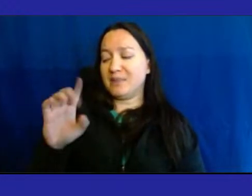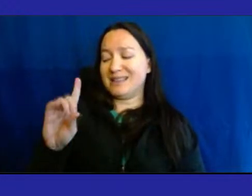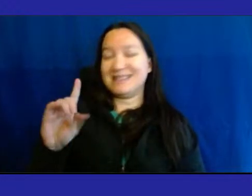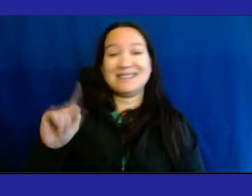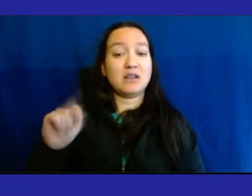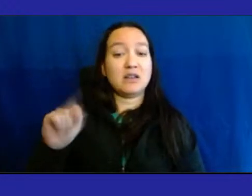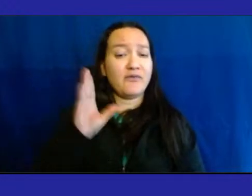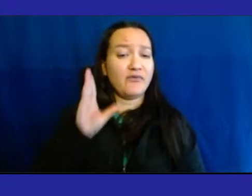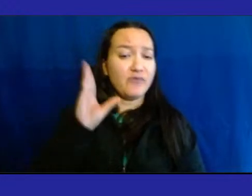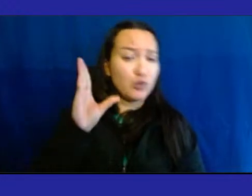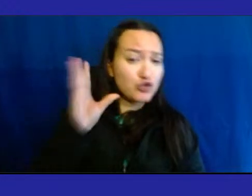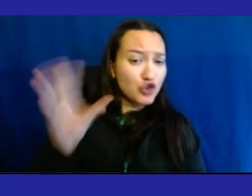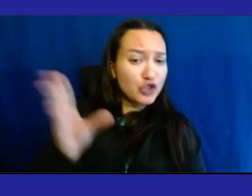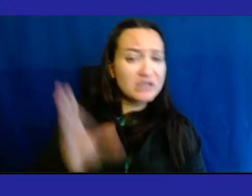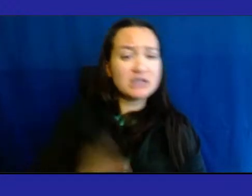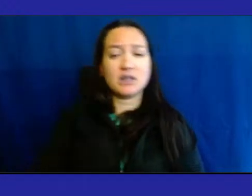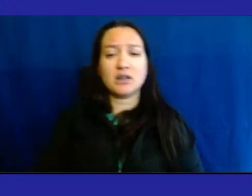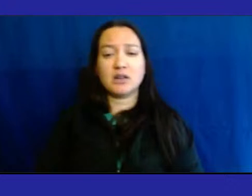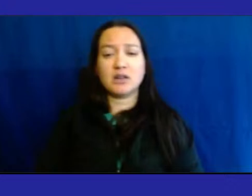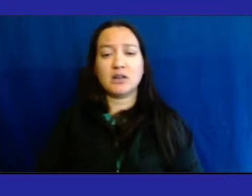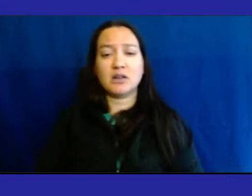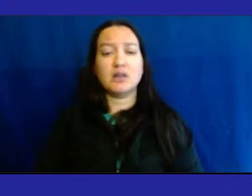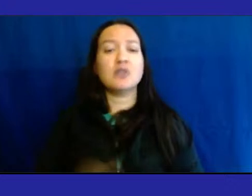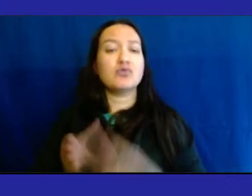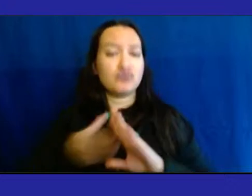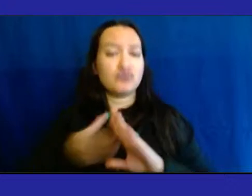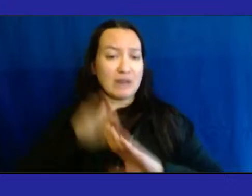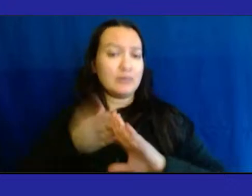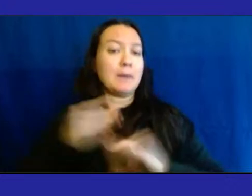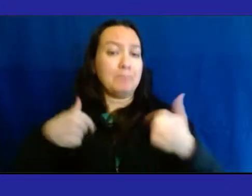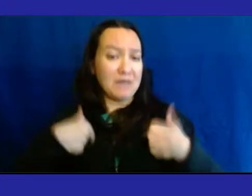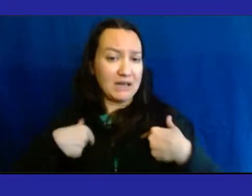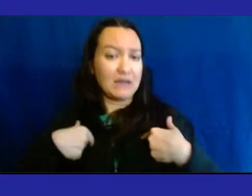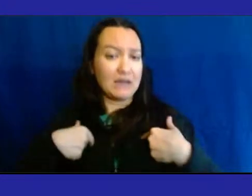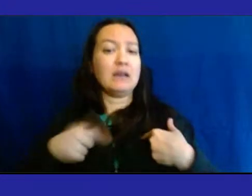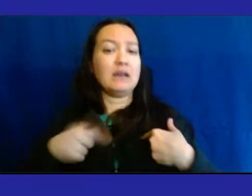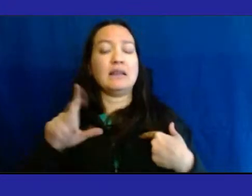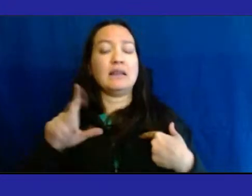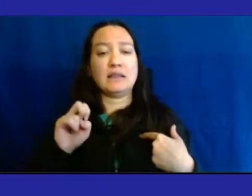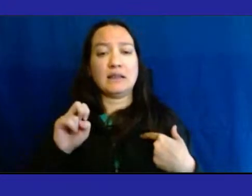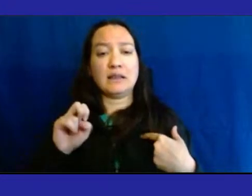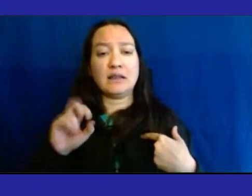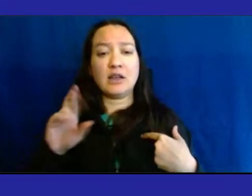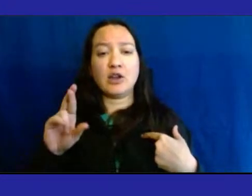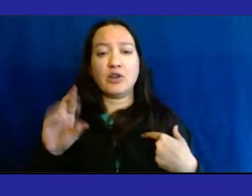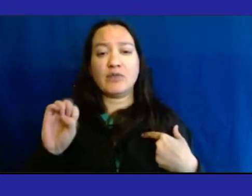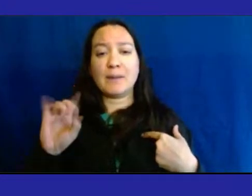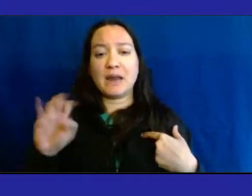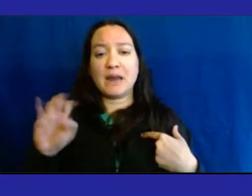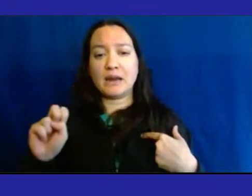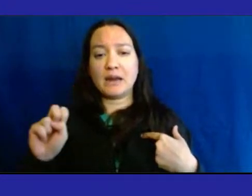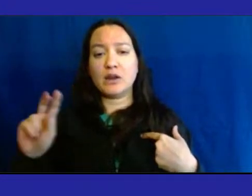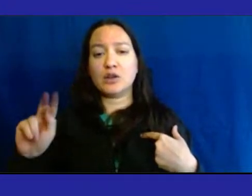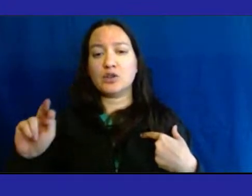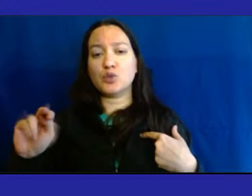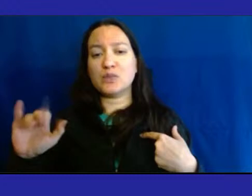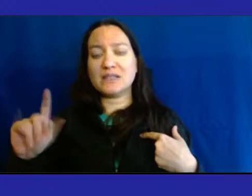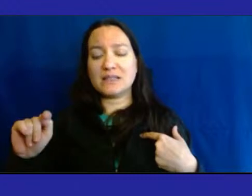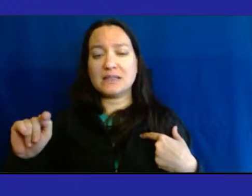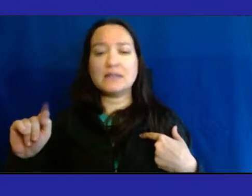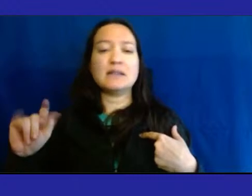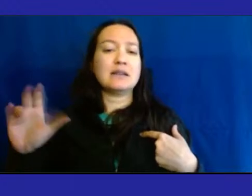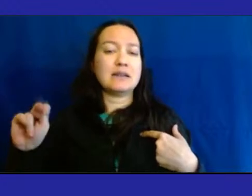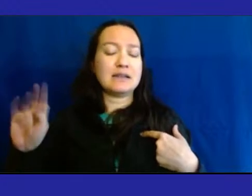Newton-Dane, the Office of Population Health. And the goal here is to investigate bias in 5 algorithms that are in our electronic medical record